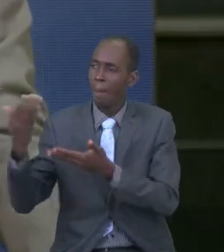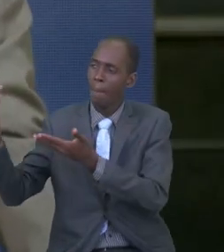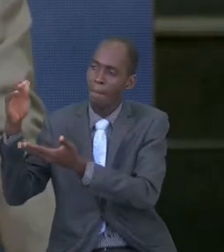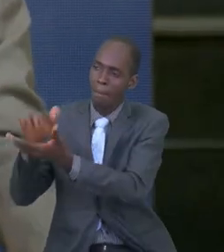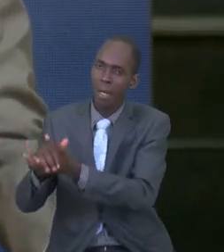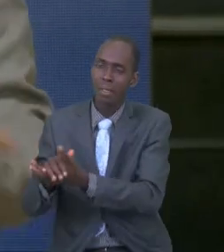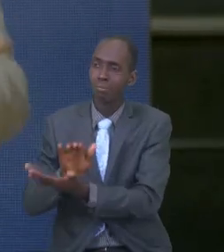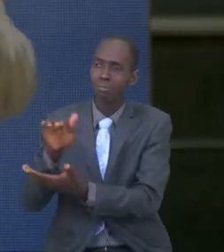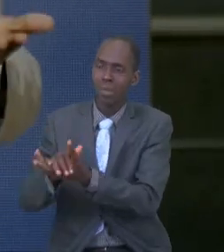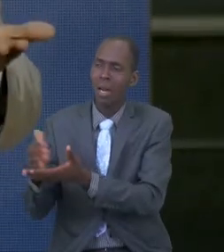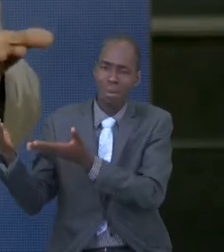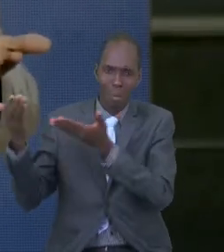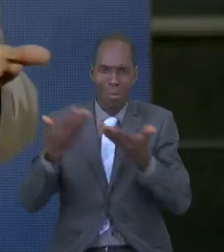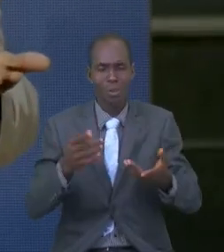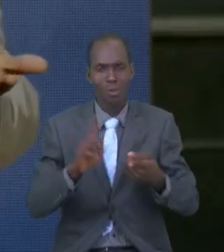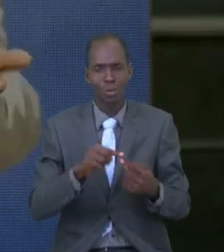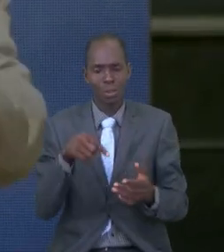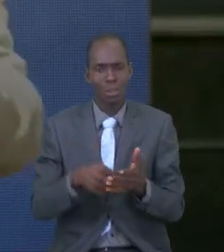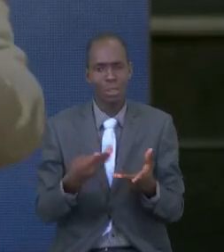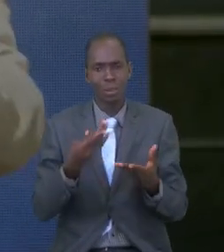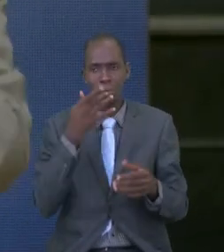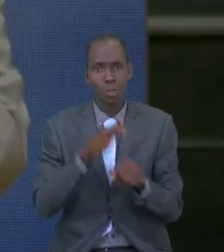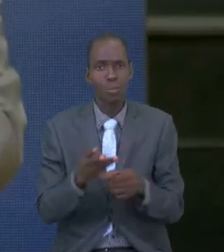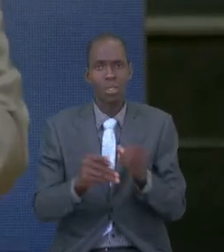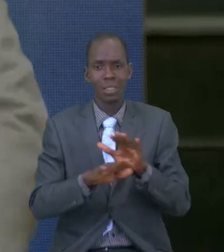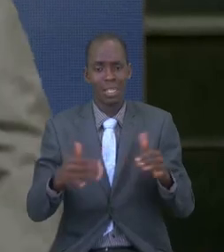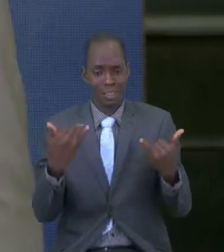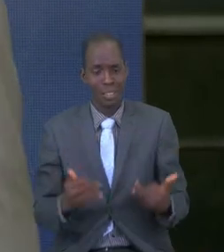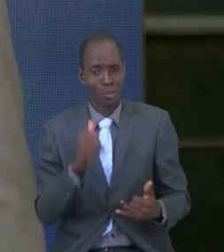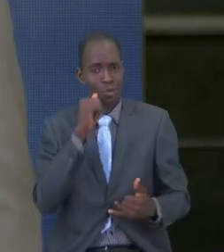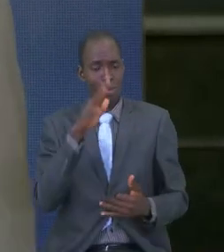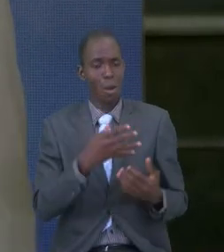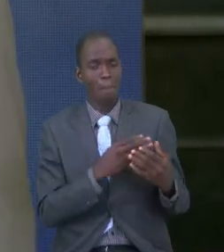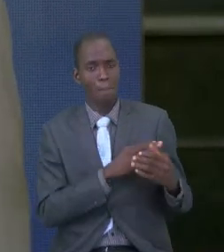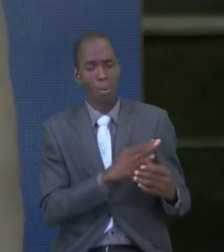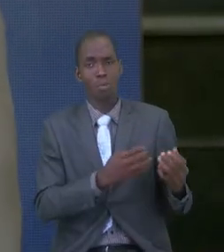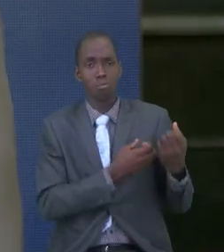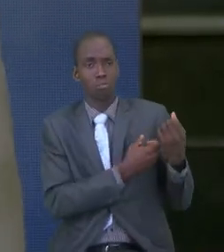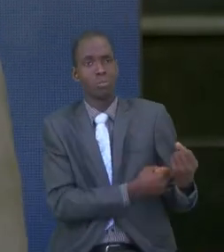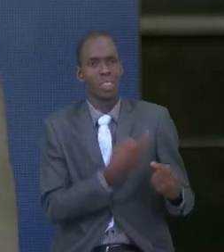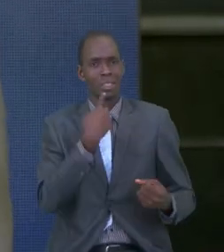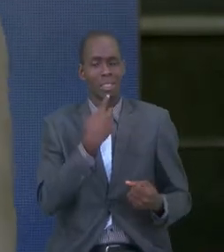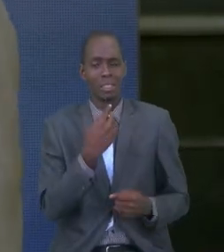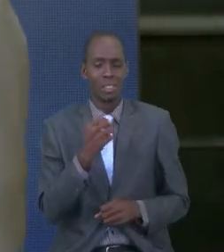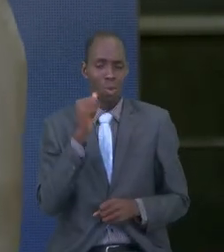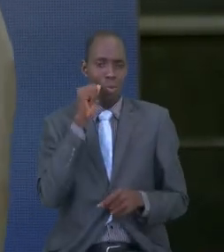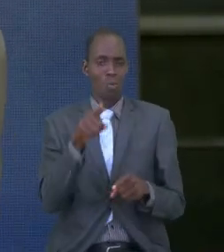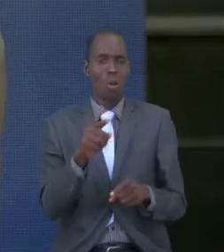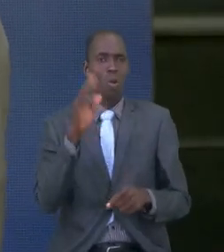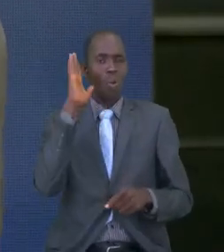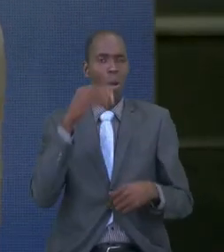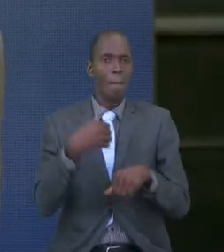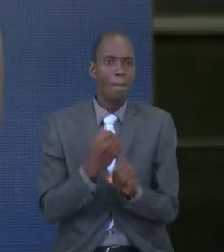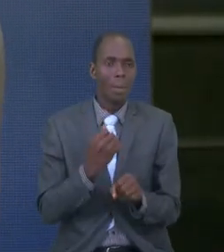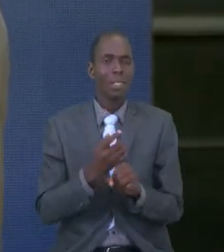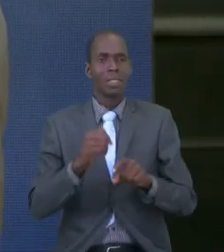promise, she now said, I will make thy life as the life of one